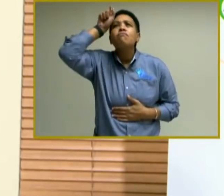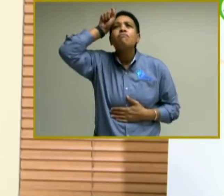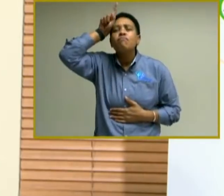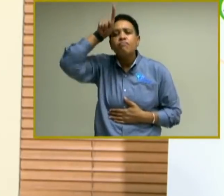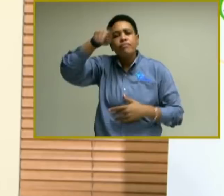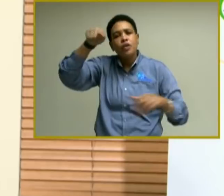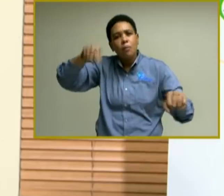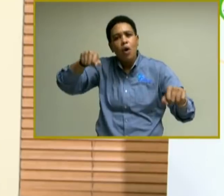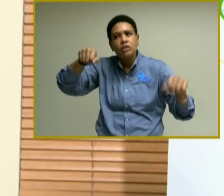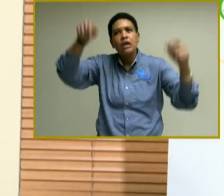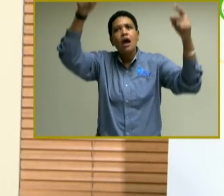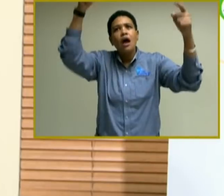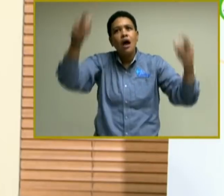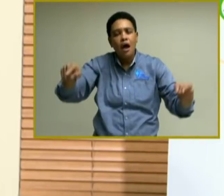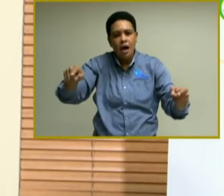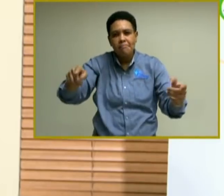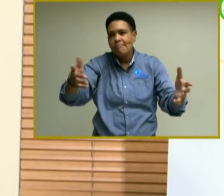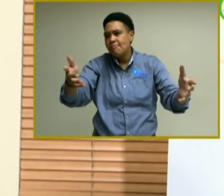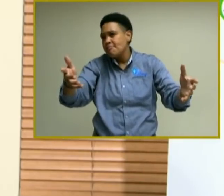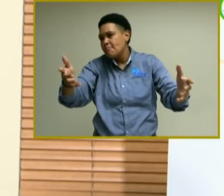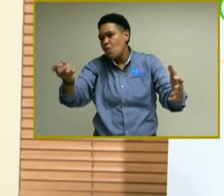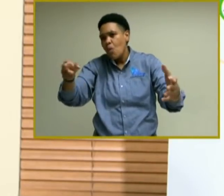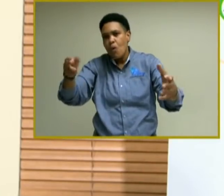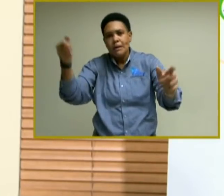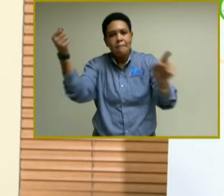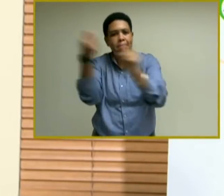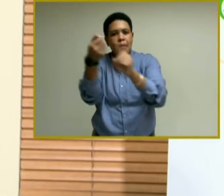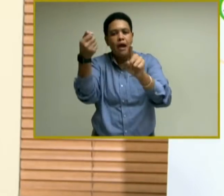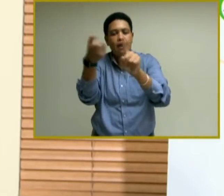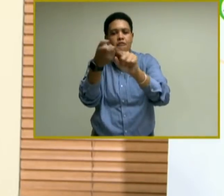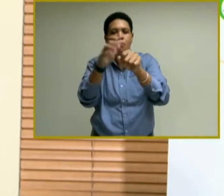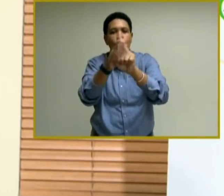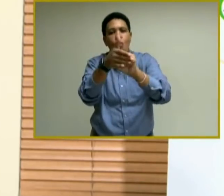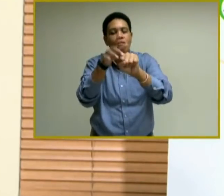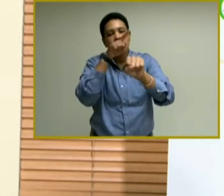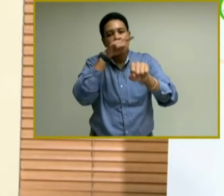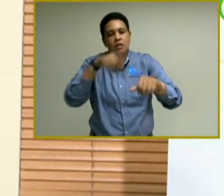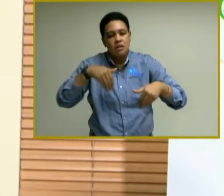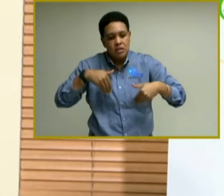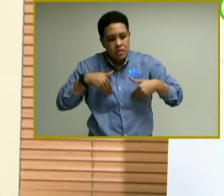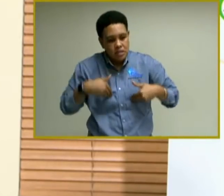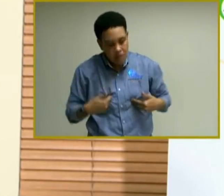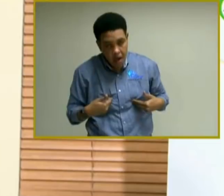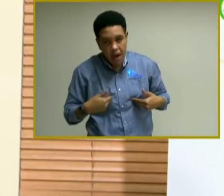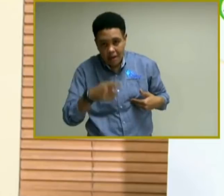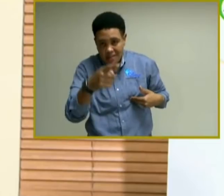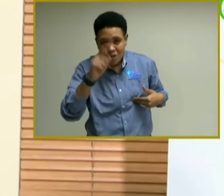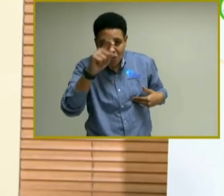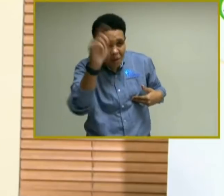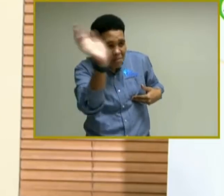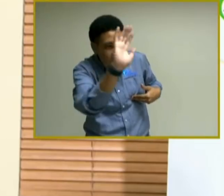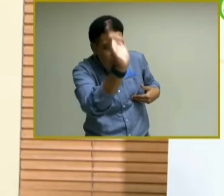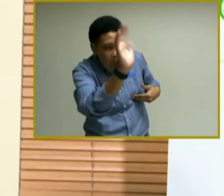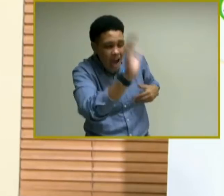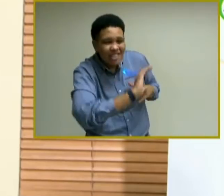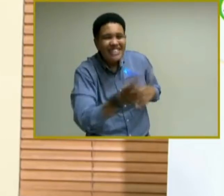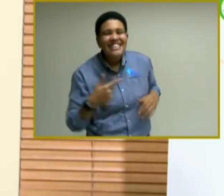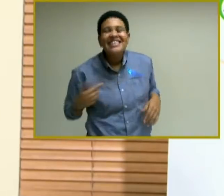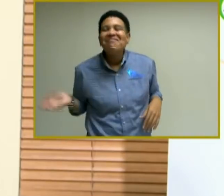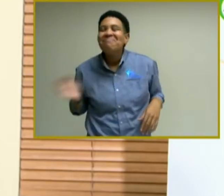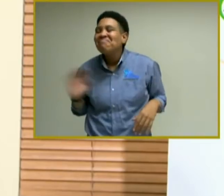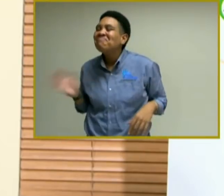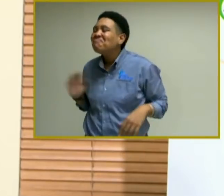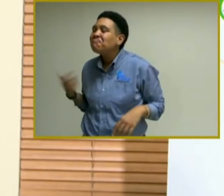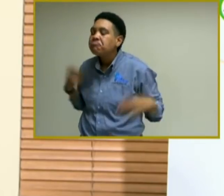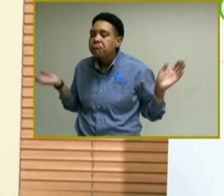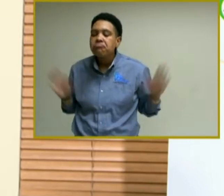potential consequences or side effects from COVID fatigue. Are we to wave goodbye to Christmas, or otherwise